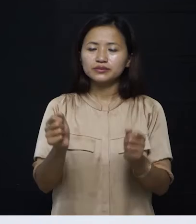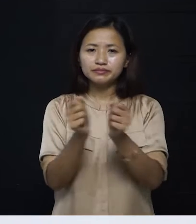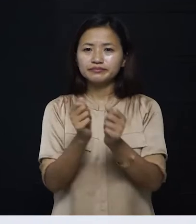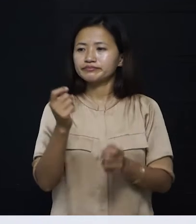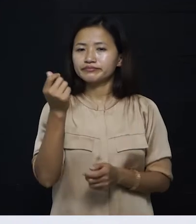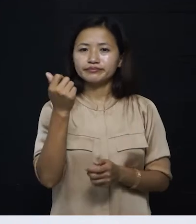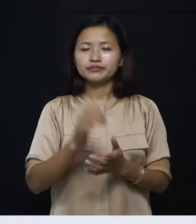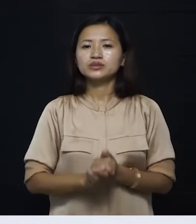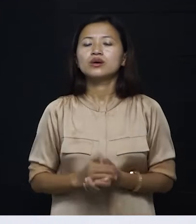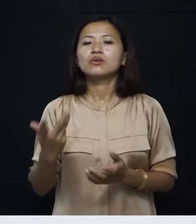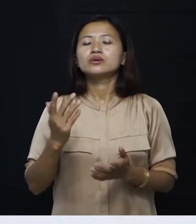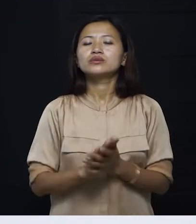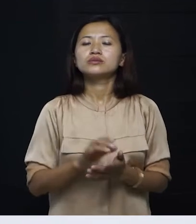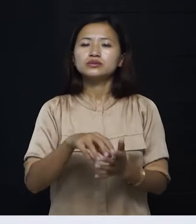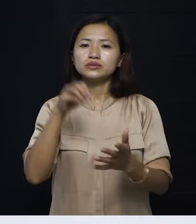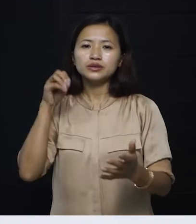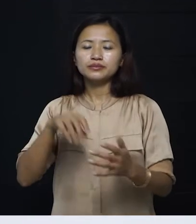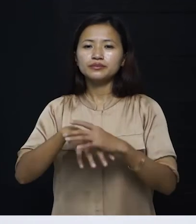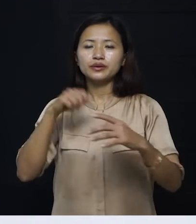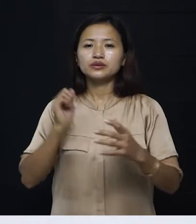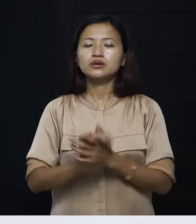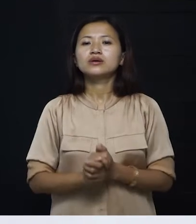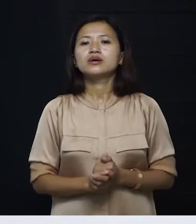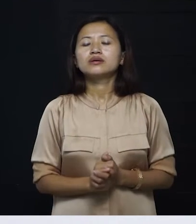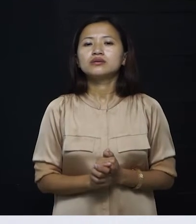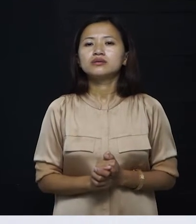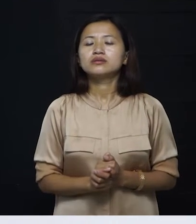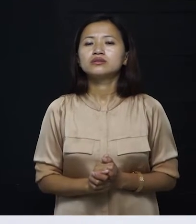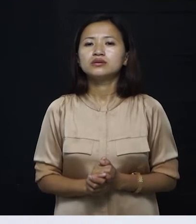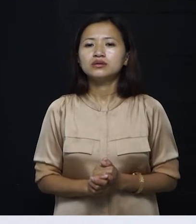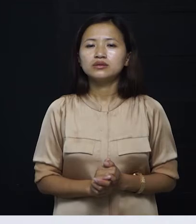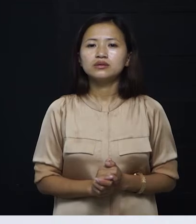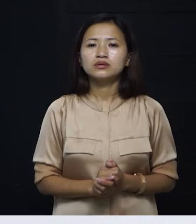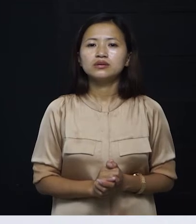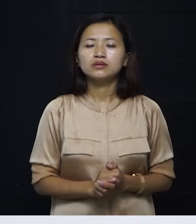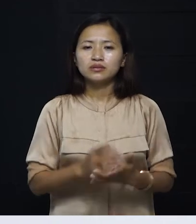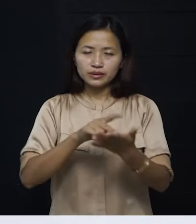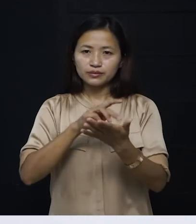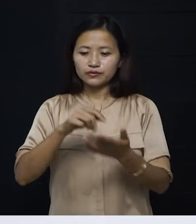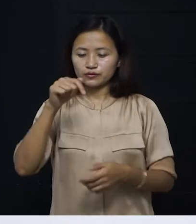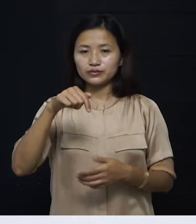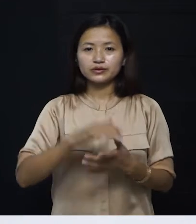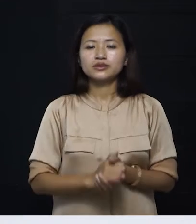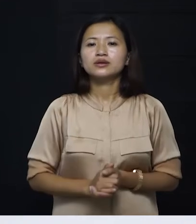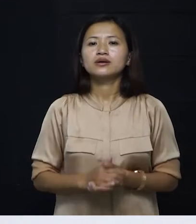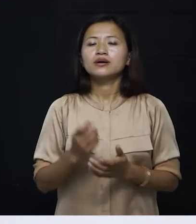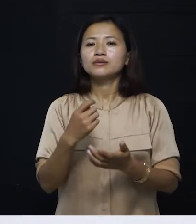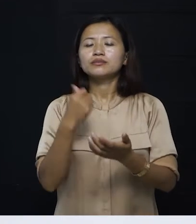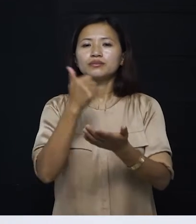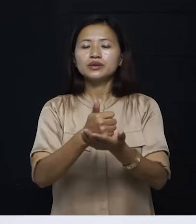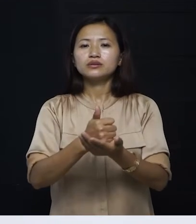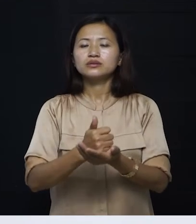where you will deposit your money and take back your money, withdraw your money and so on, isn't it? But apart from this, the bank